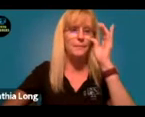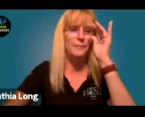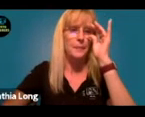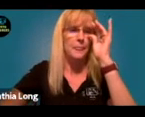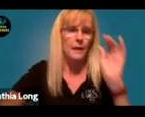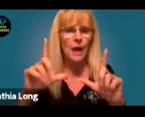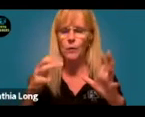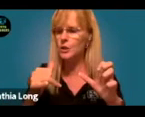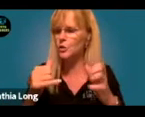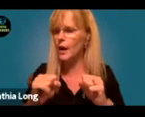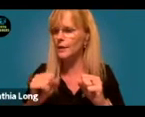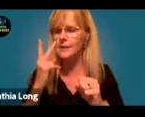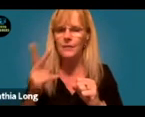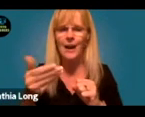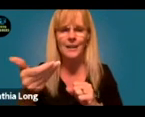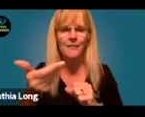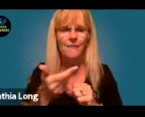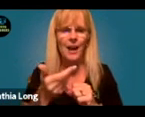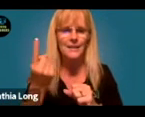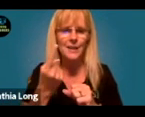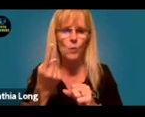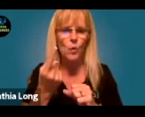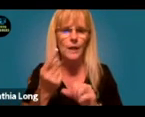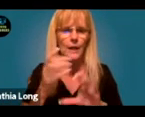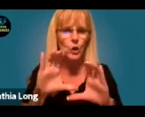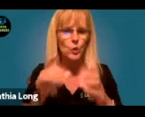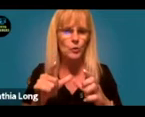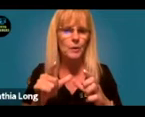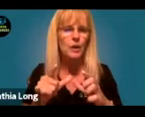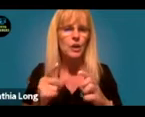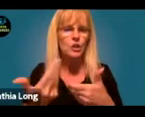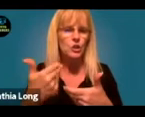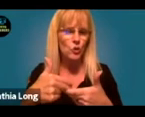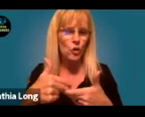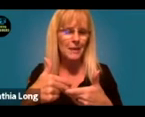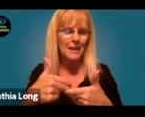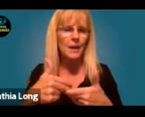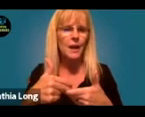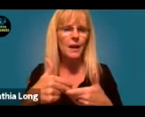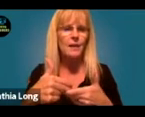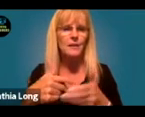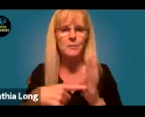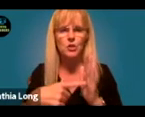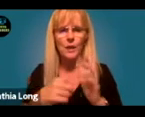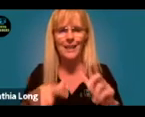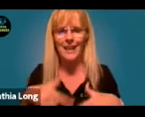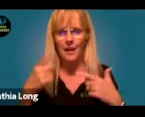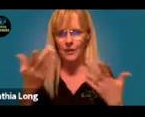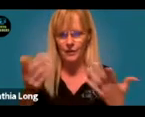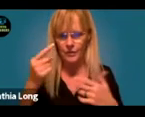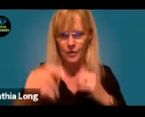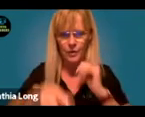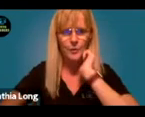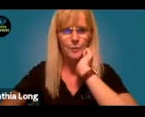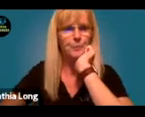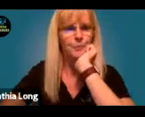free. I want to try to see if I can invite someone in the group to join me and demonstrate it live